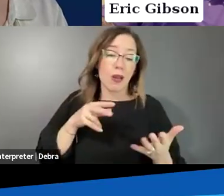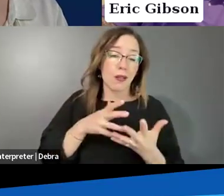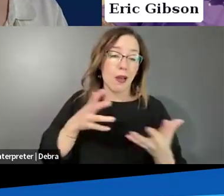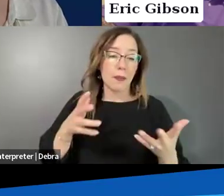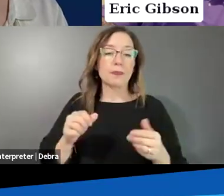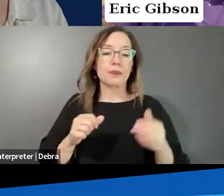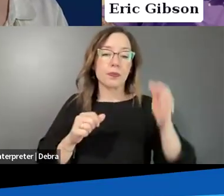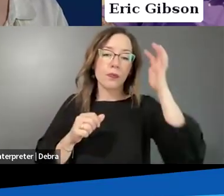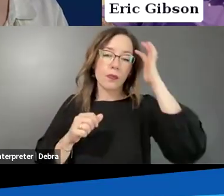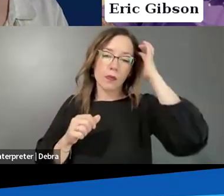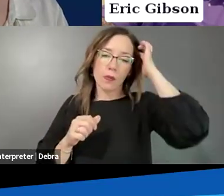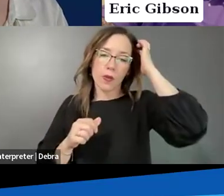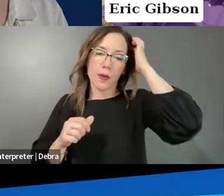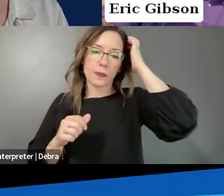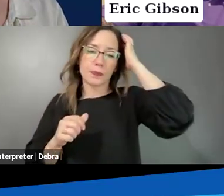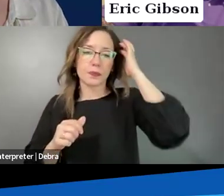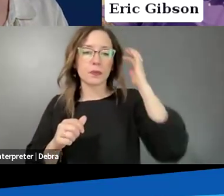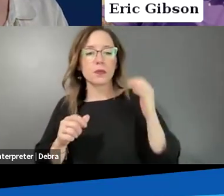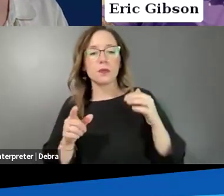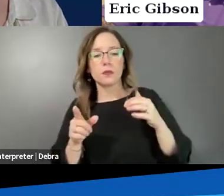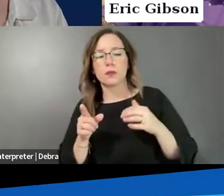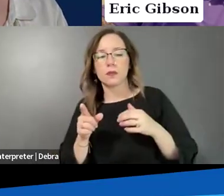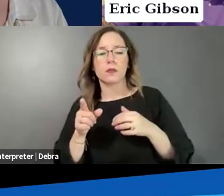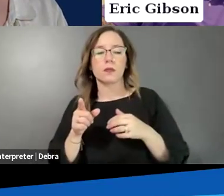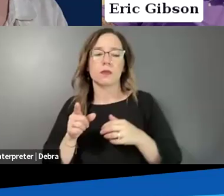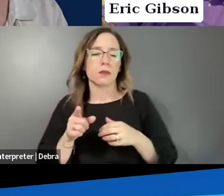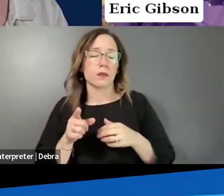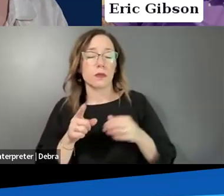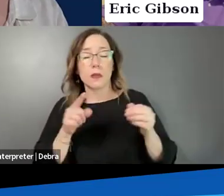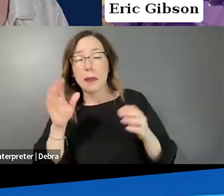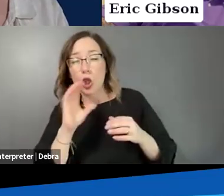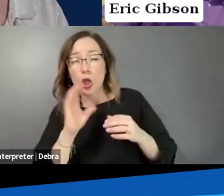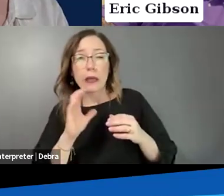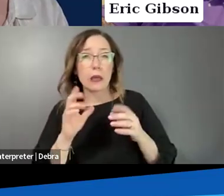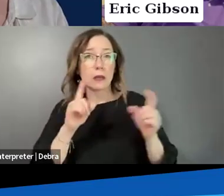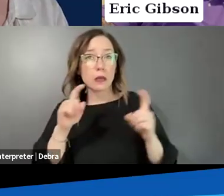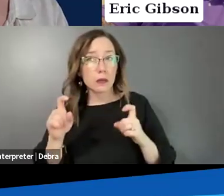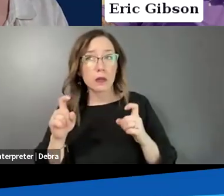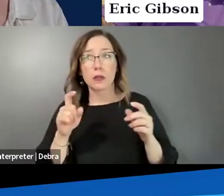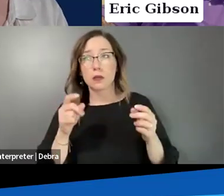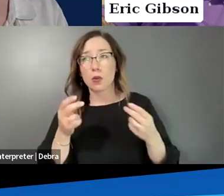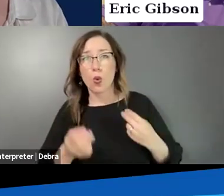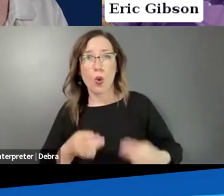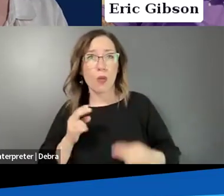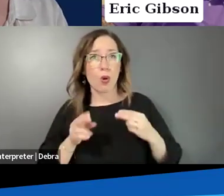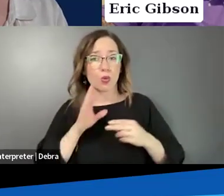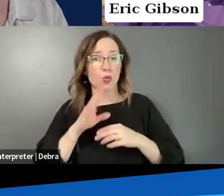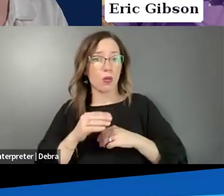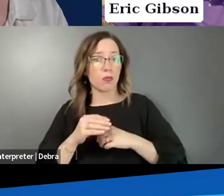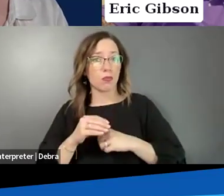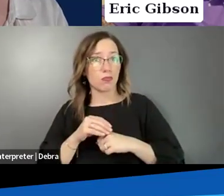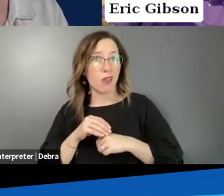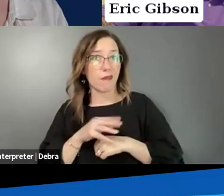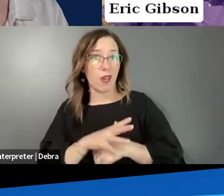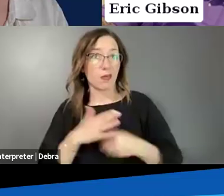But I just think kind of thinking, looking, testing how hormones and things affect the body, you